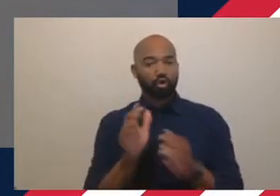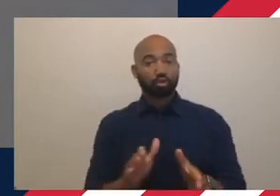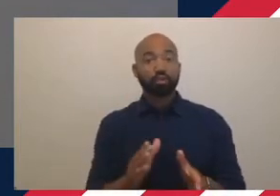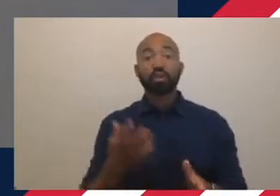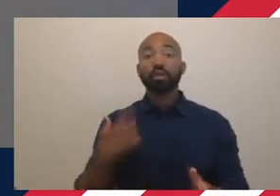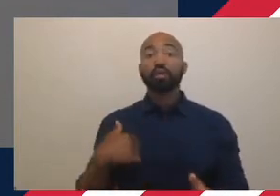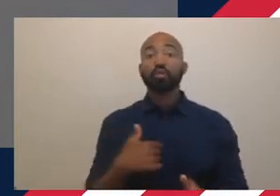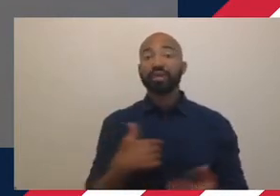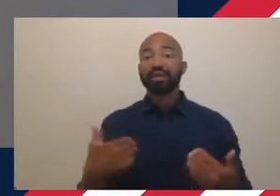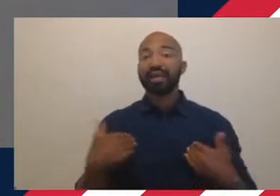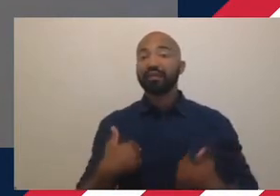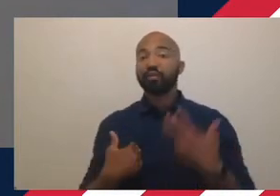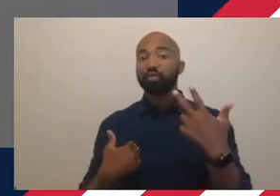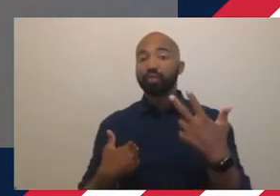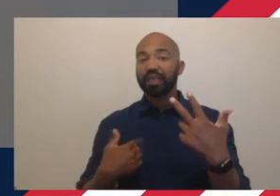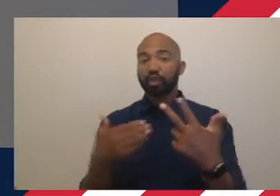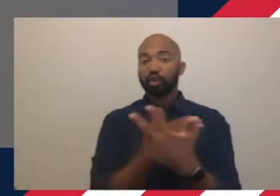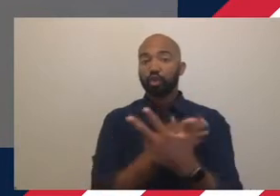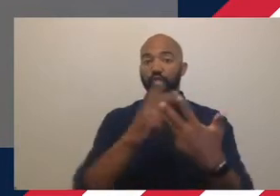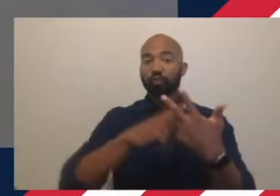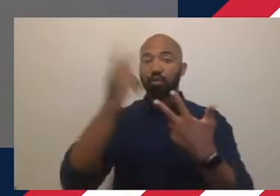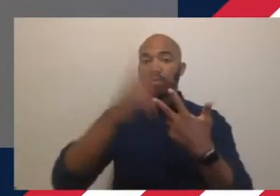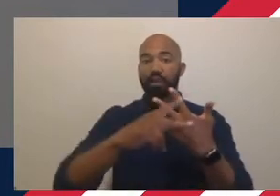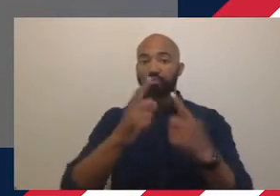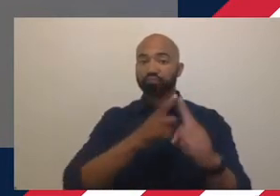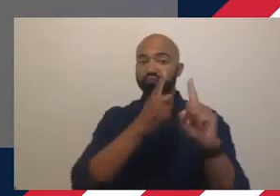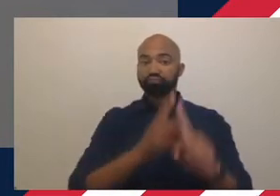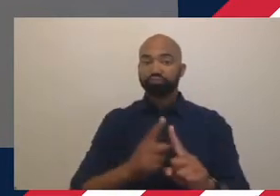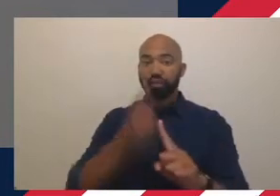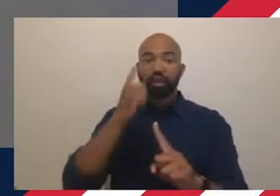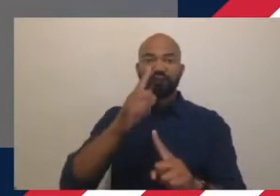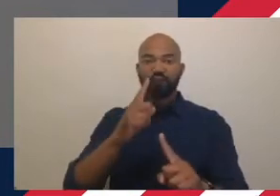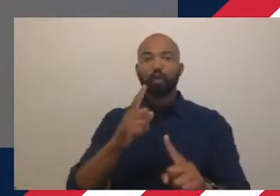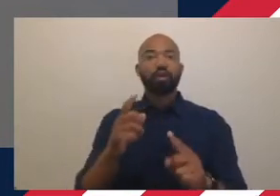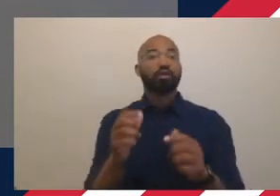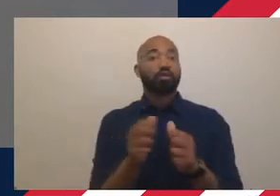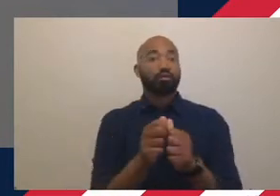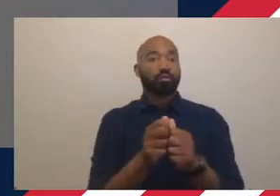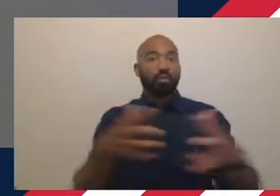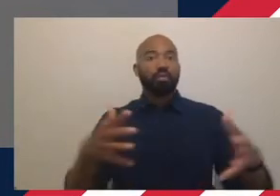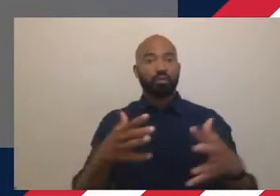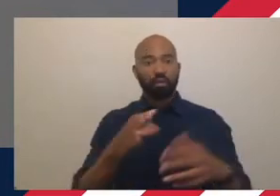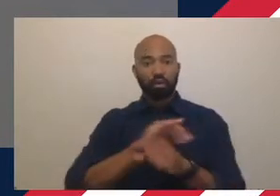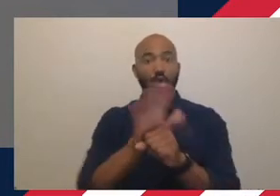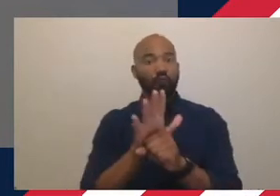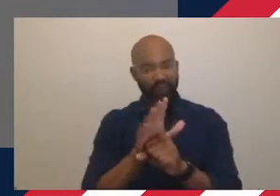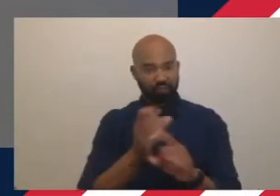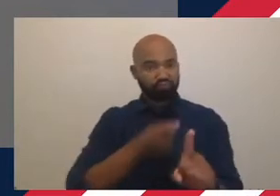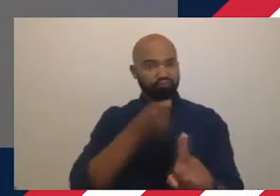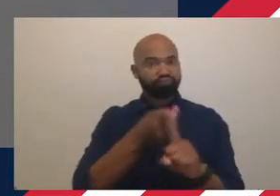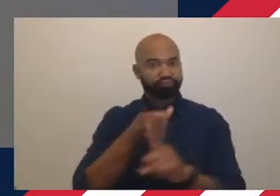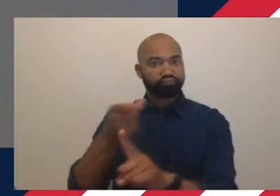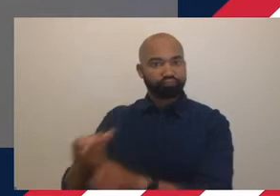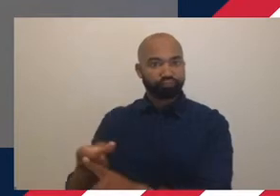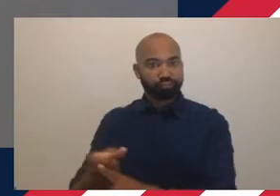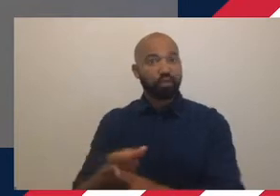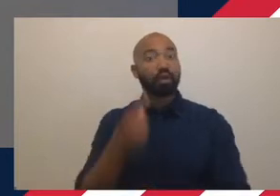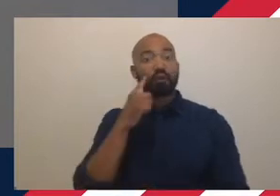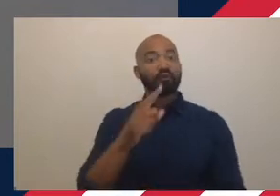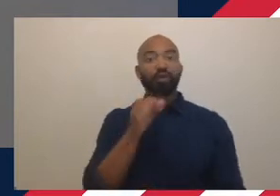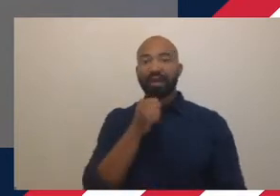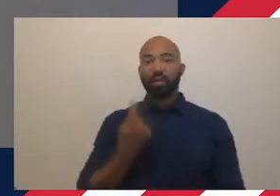new initiatives in response to the growing increase of COVID-19 cases in states across the